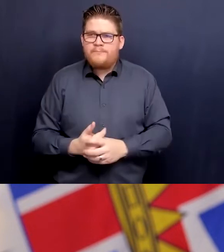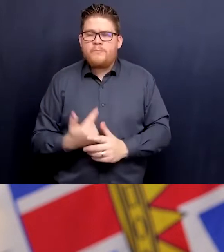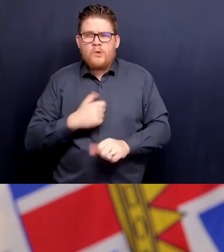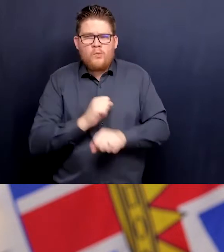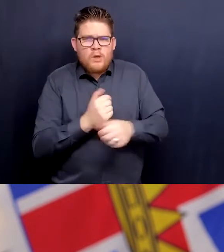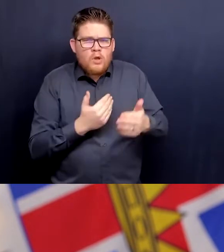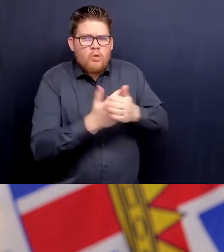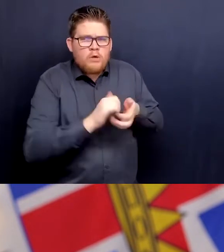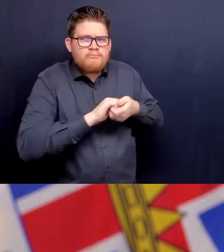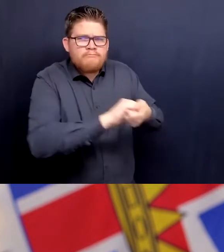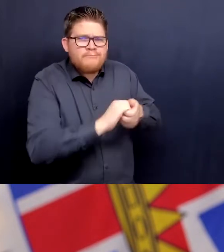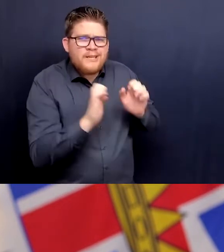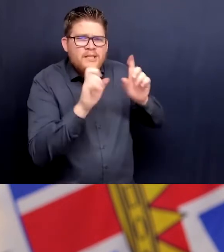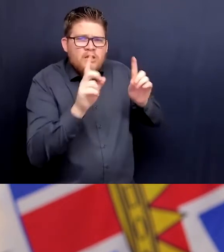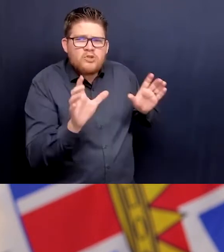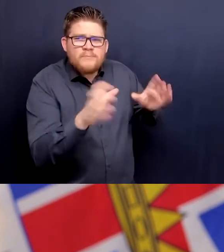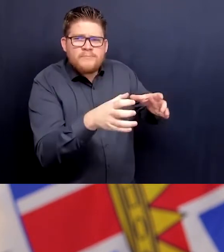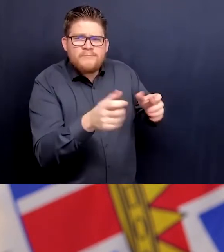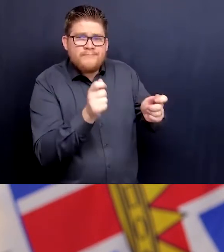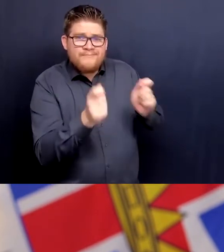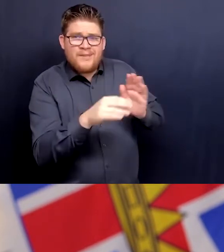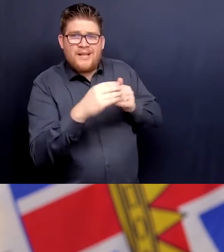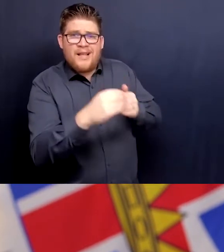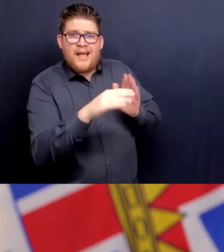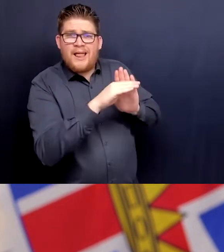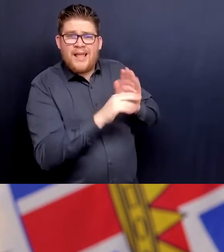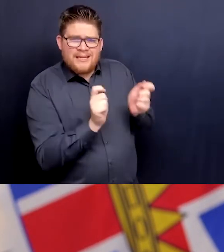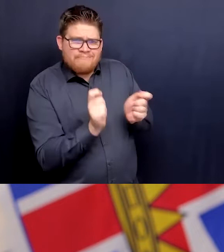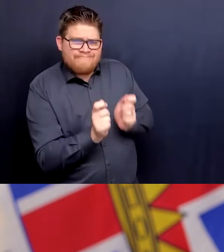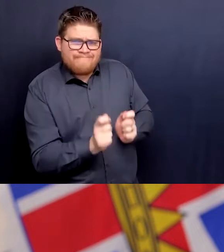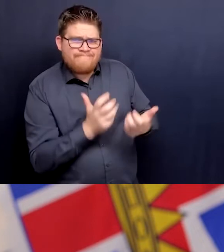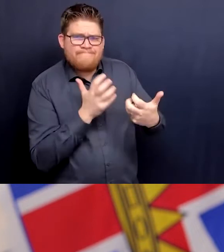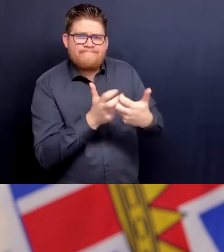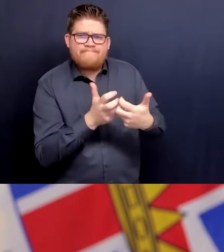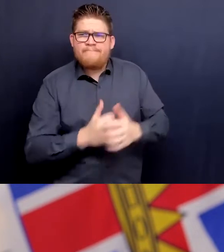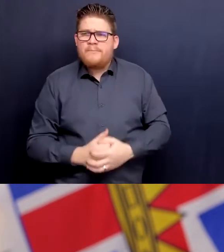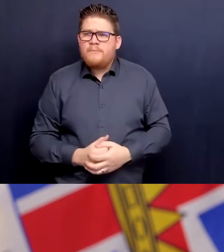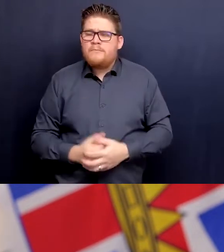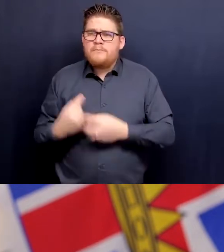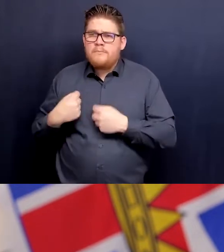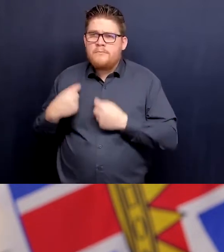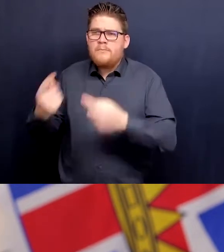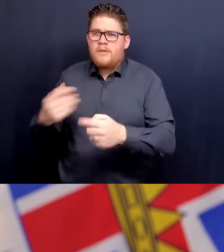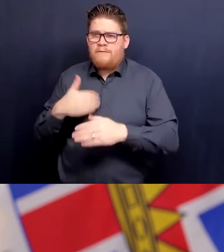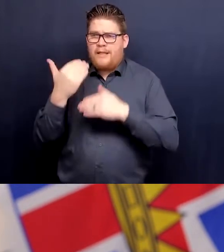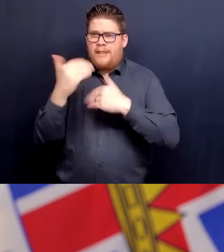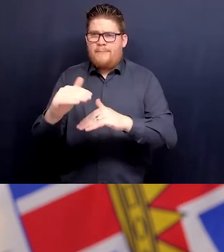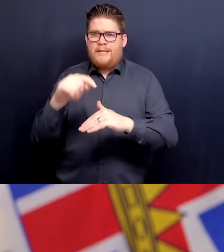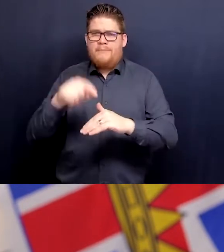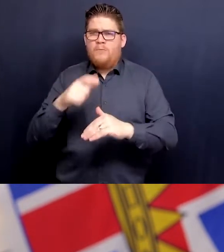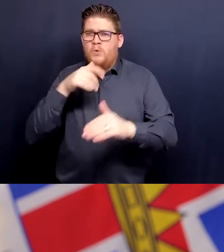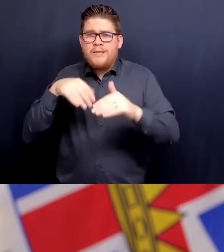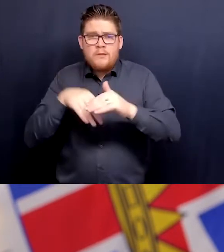guidelines. They'll also include things around, there's been limits on people who can come in and out of the school, on some of